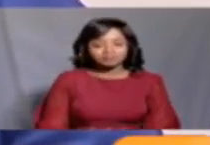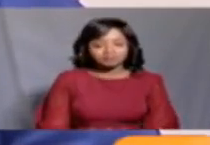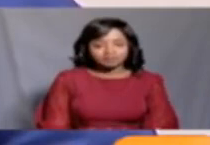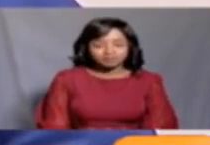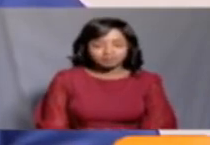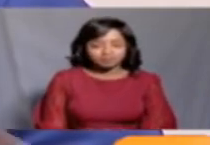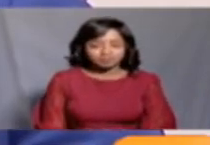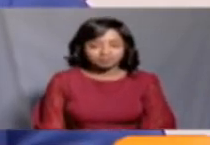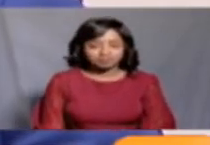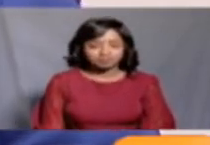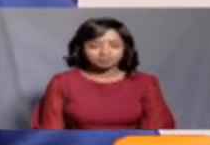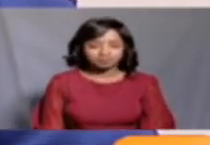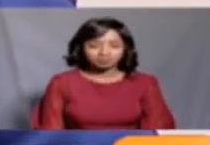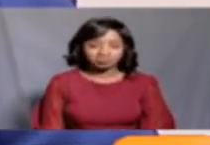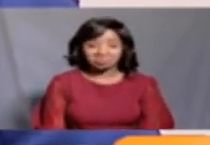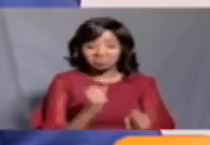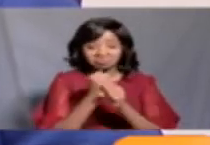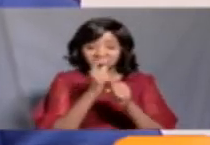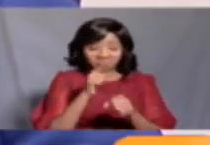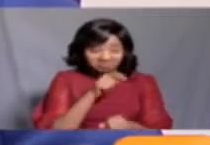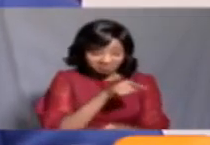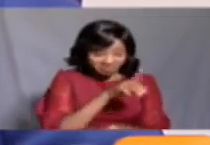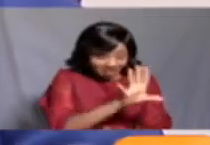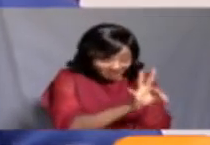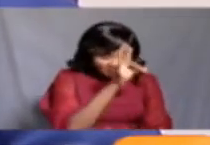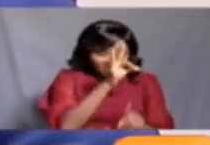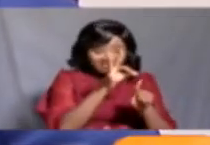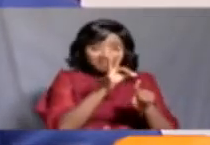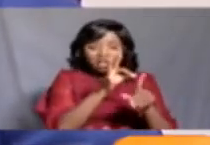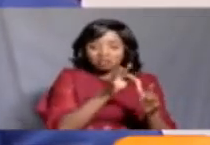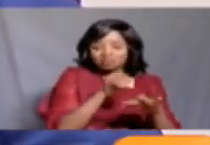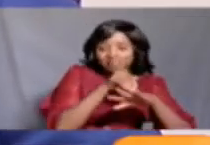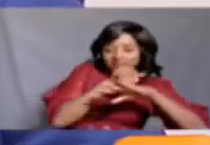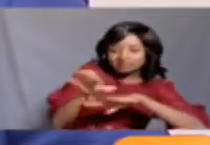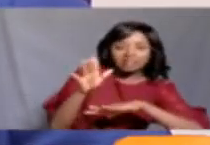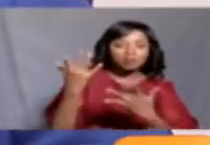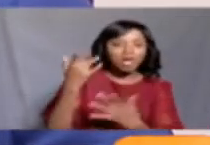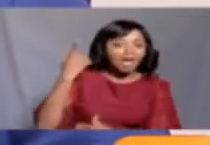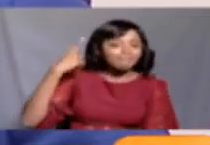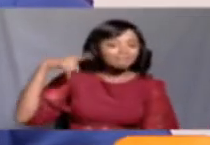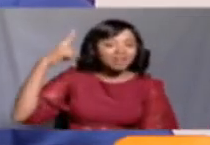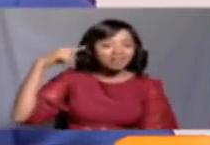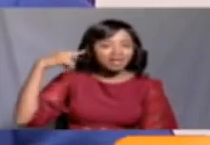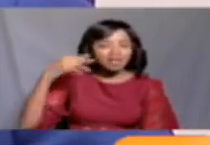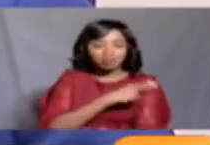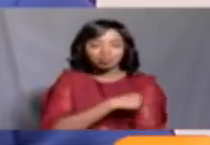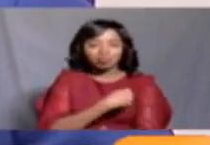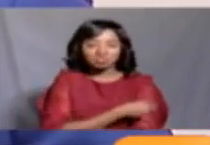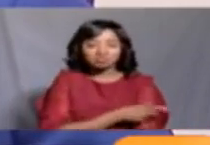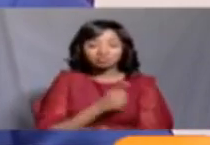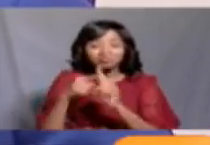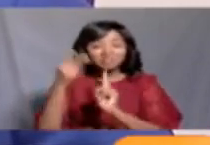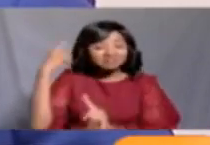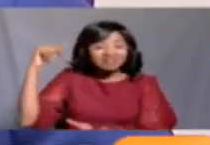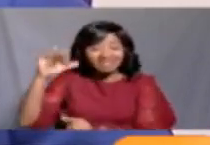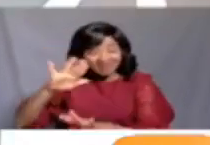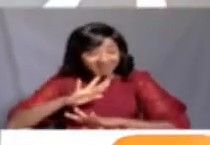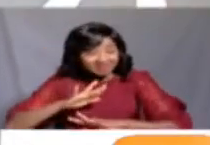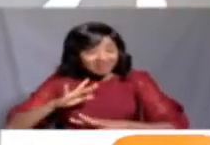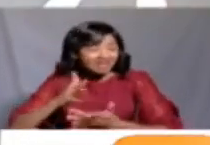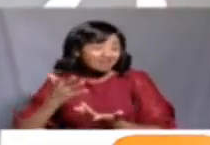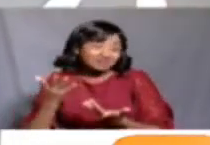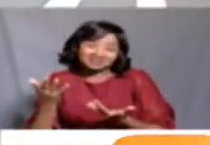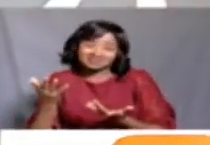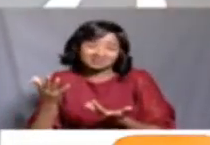usually happens, they are transferred to Mathare and find that the occupation isn't that